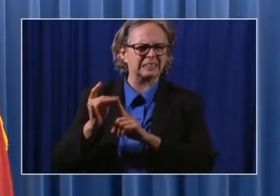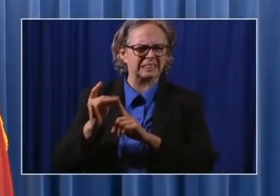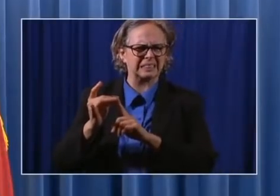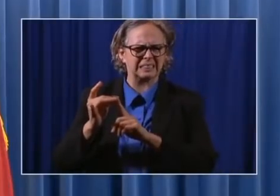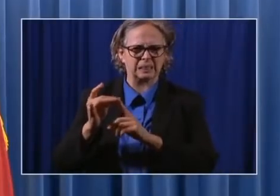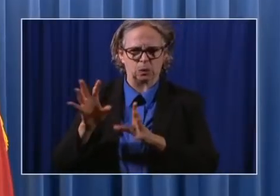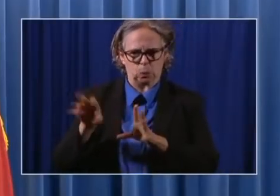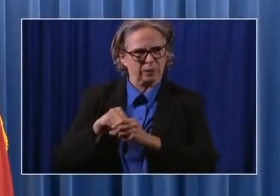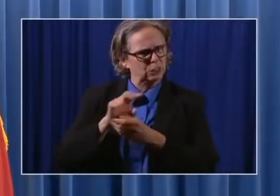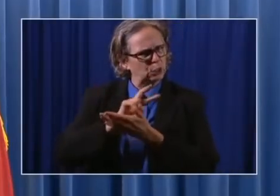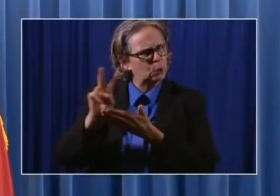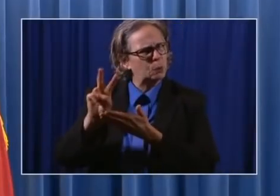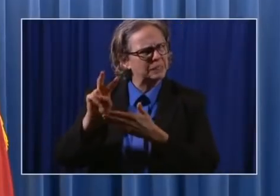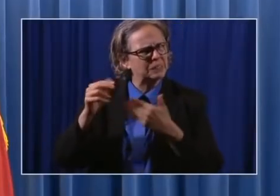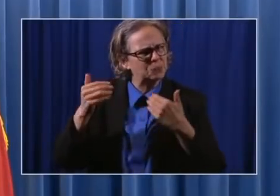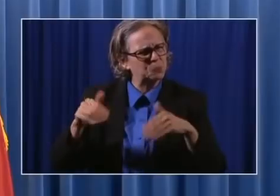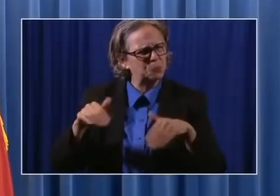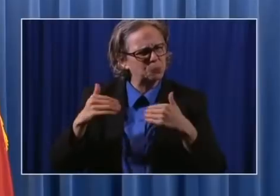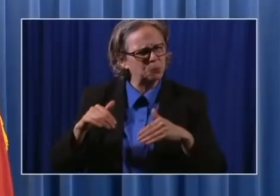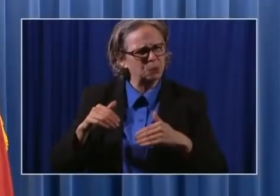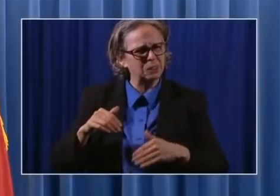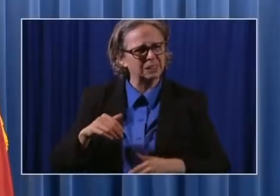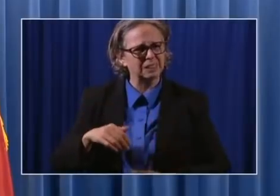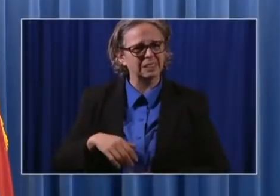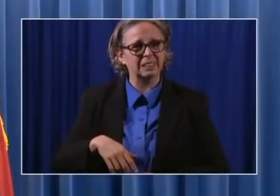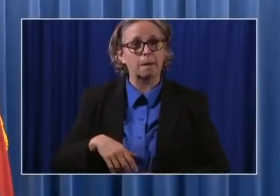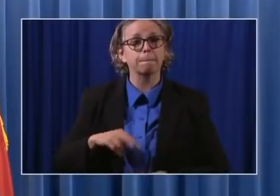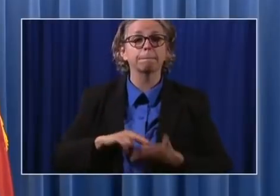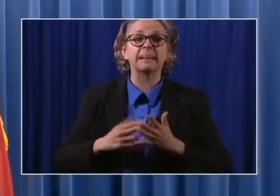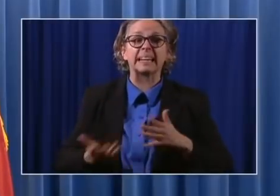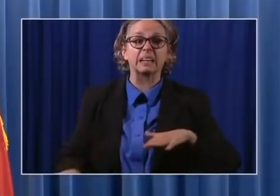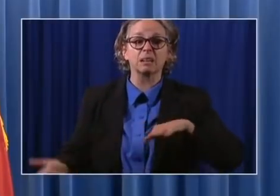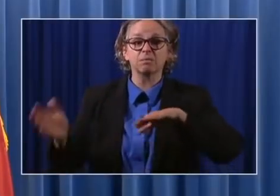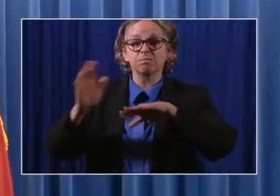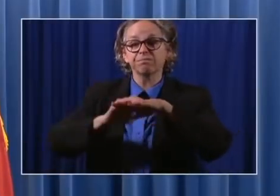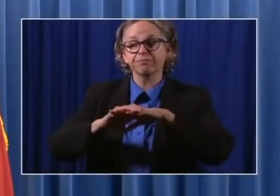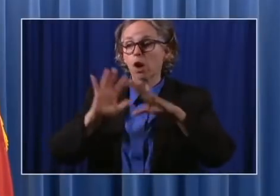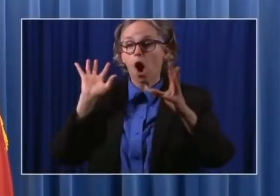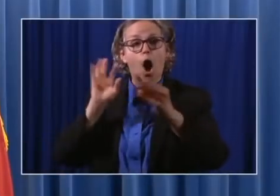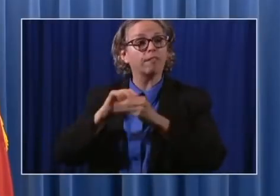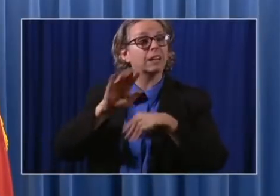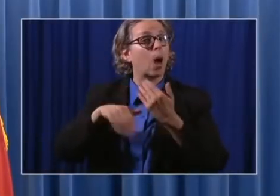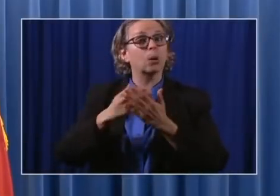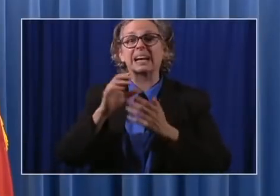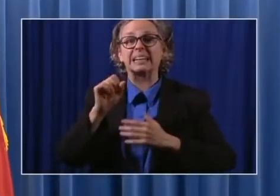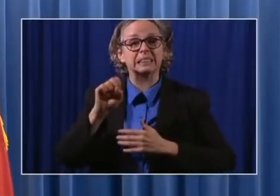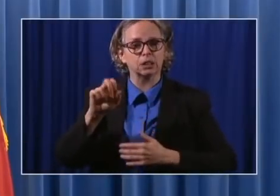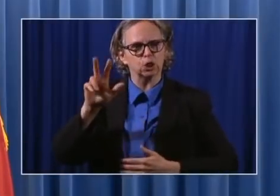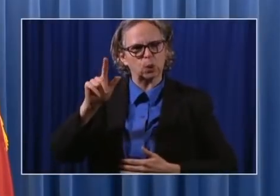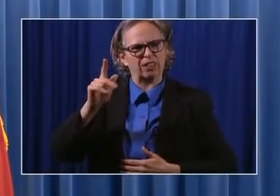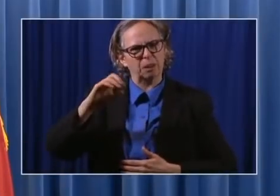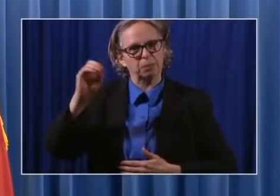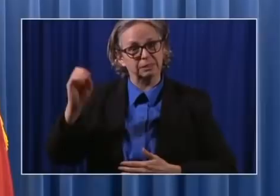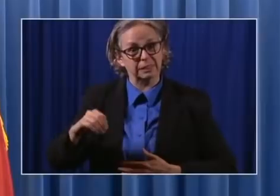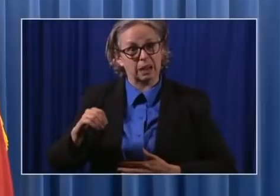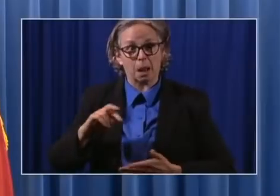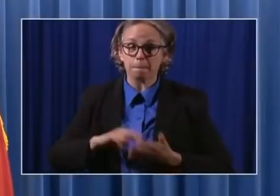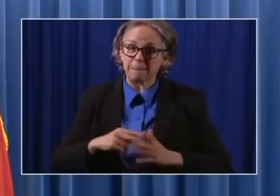of the pandemic. So basically almost a quarter within that period of